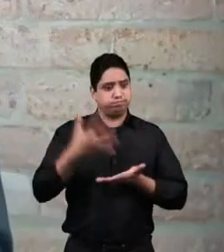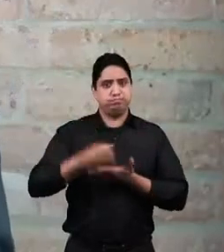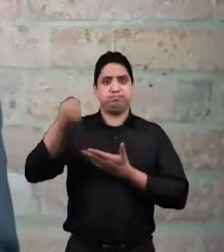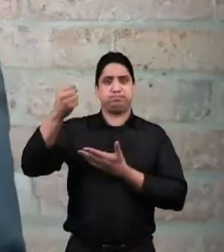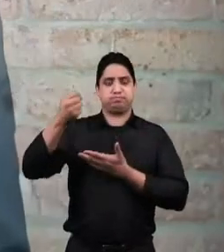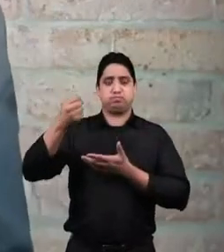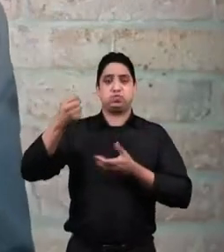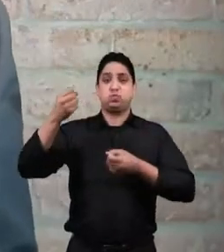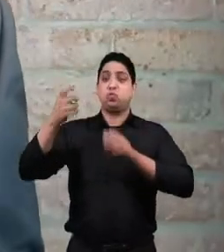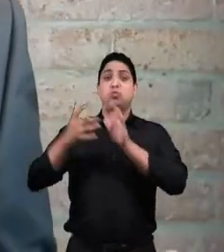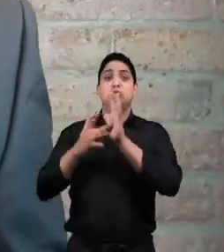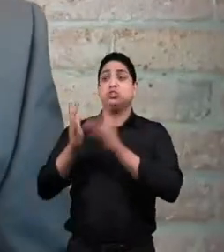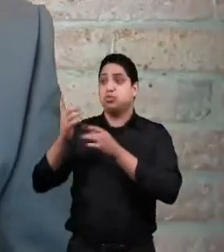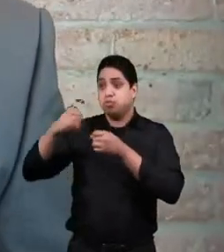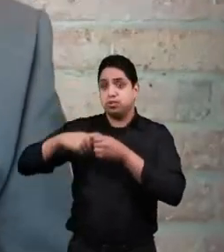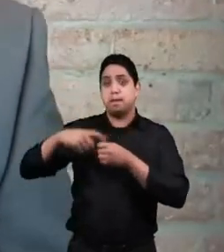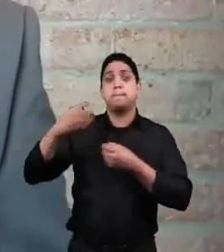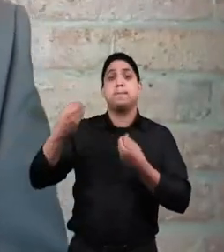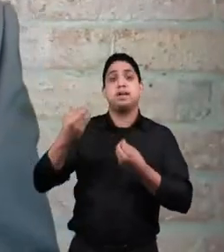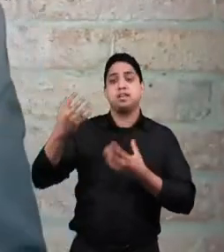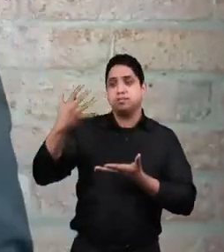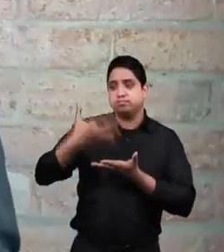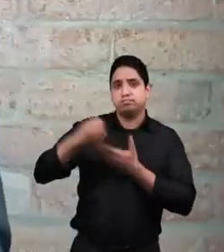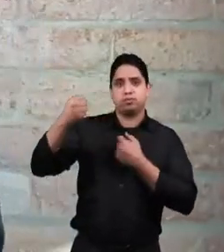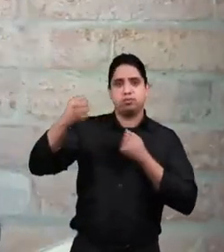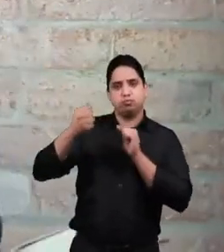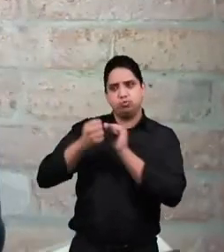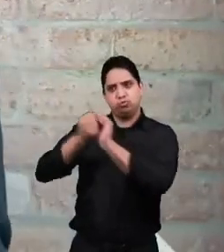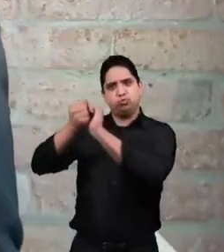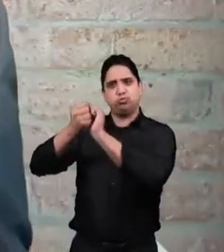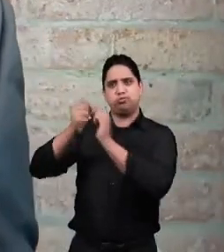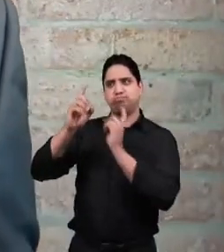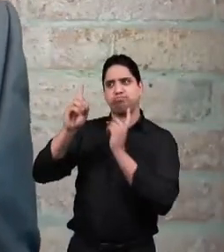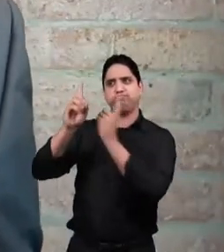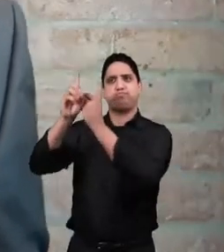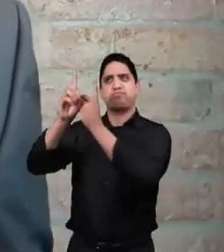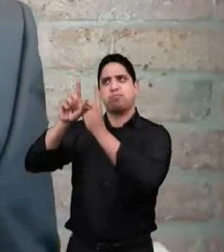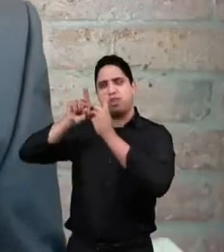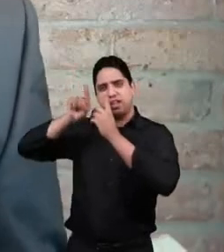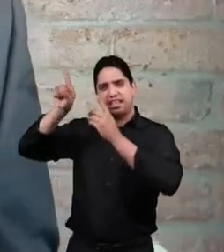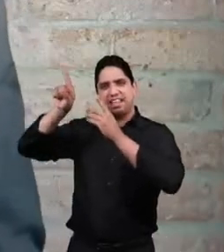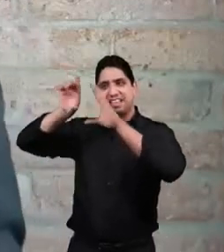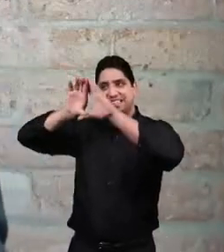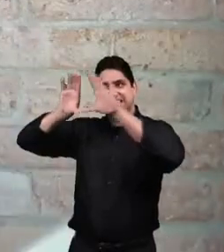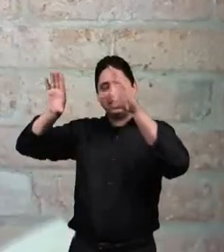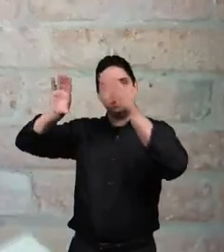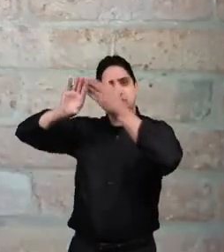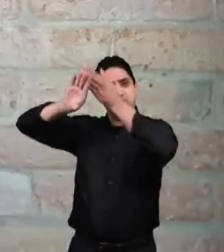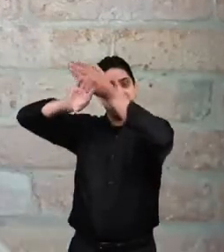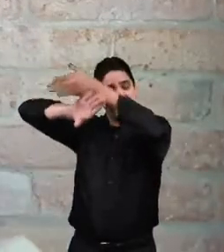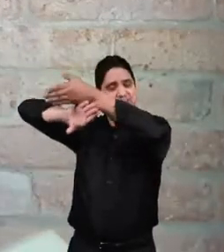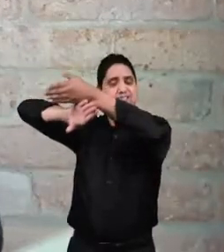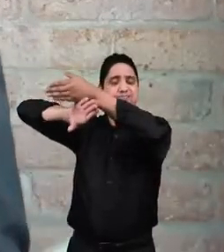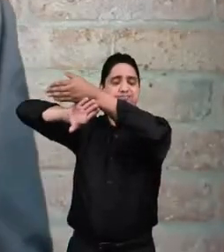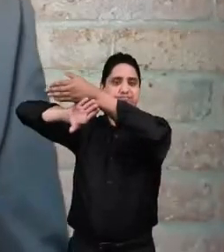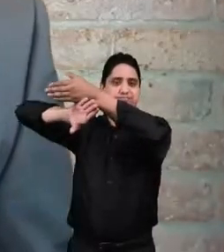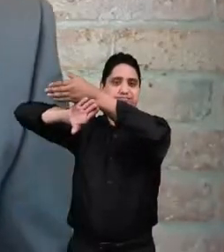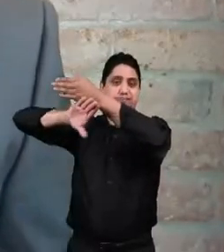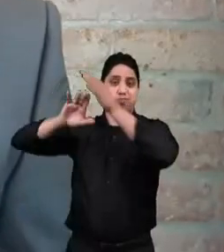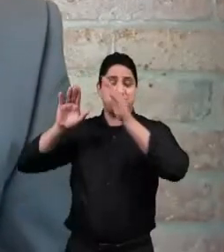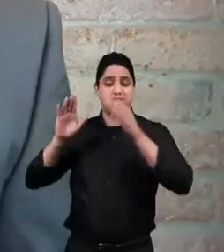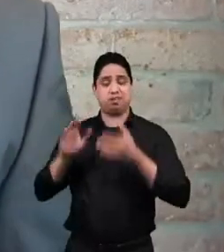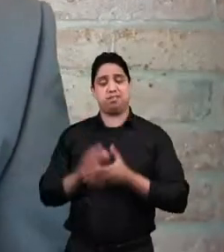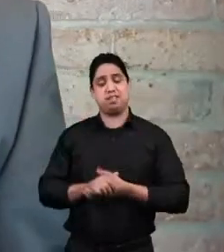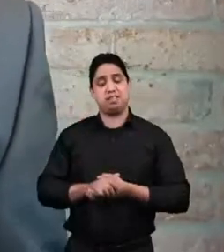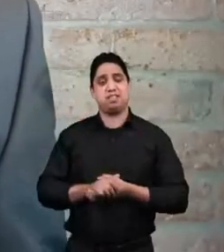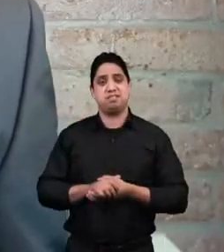departure. The Lord Jesus shall return to help us reach heaven for the end of